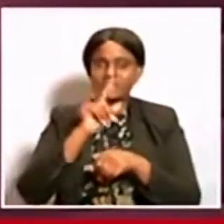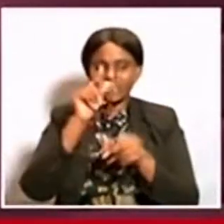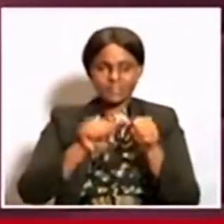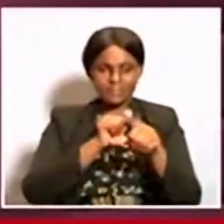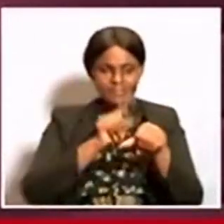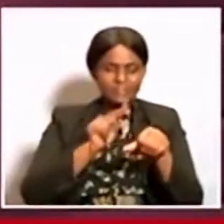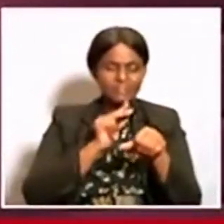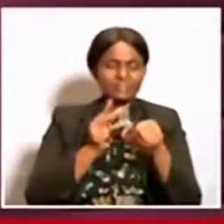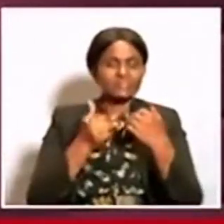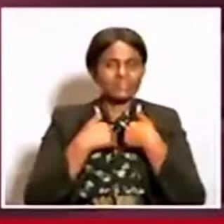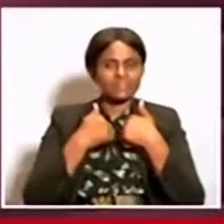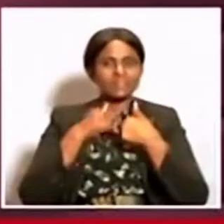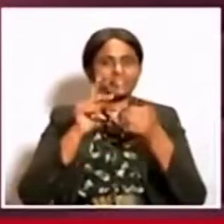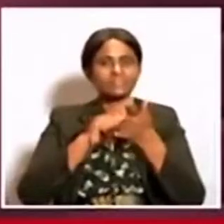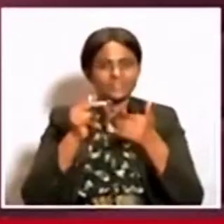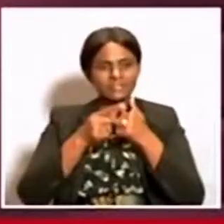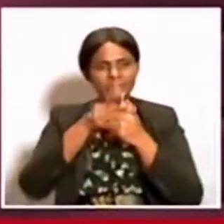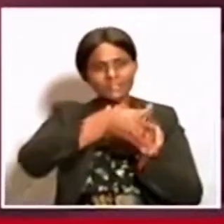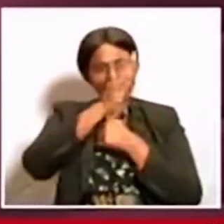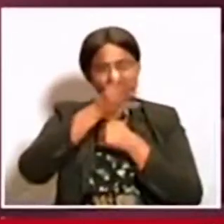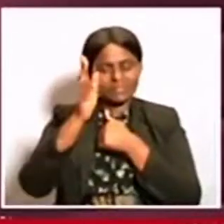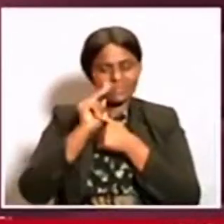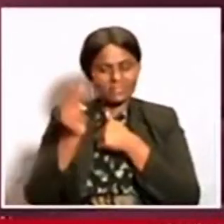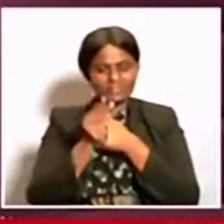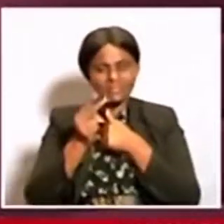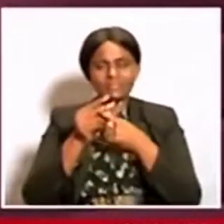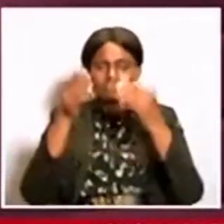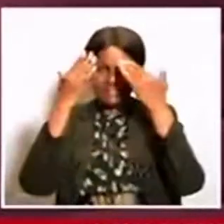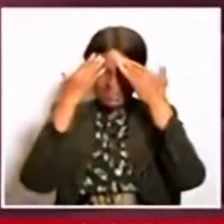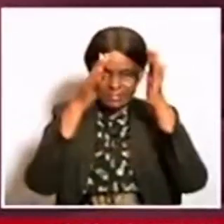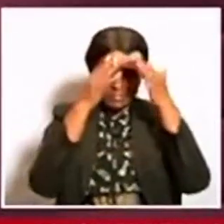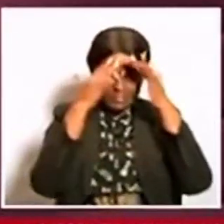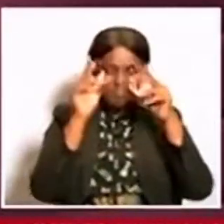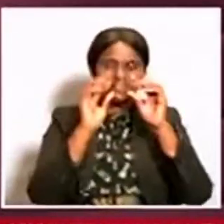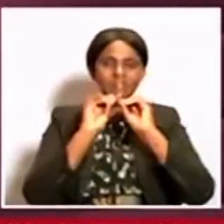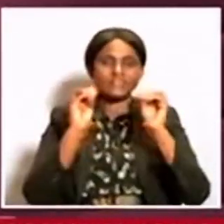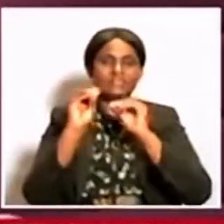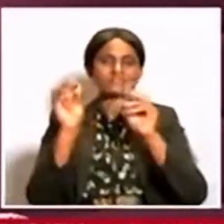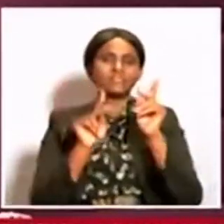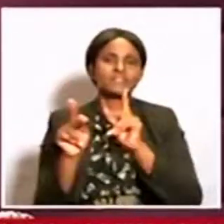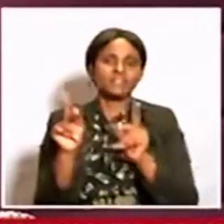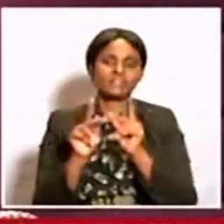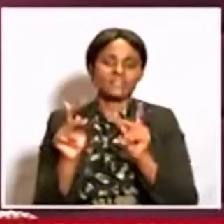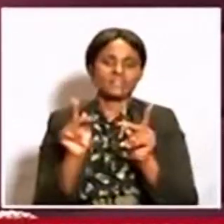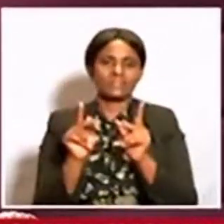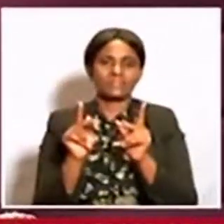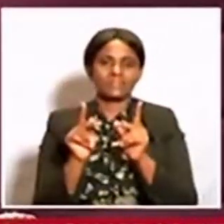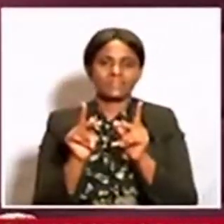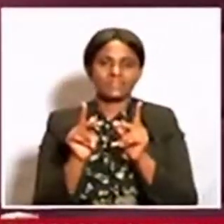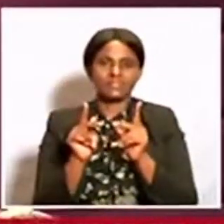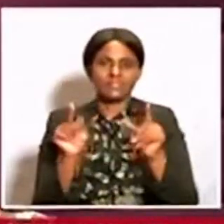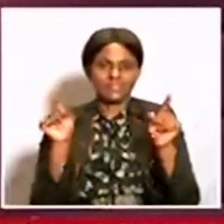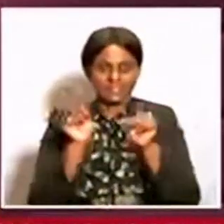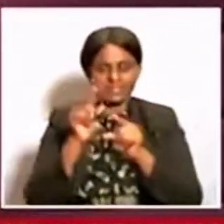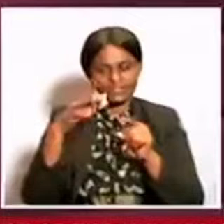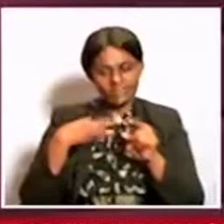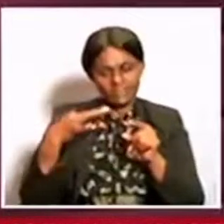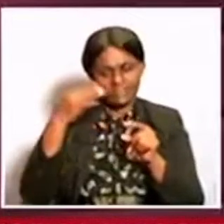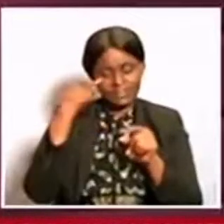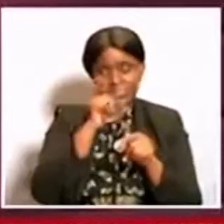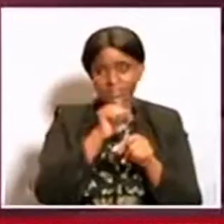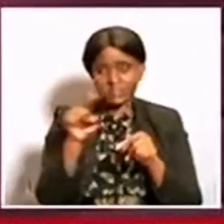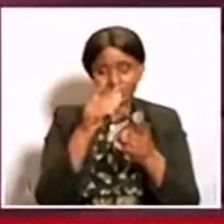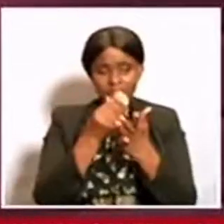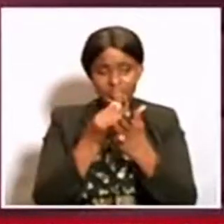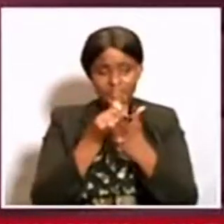we have an event in the field, we touch on sensitizing people to apply for these funds,